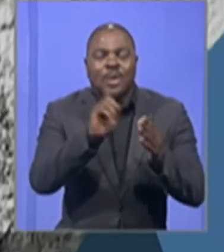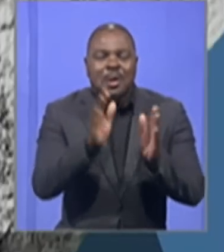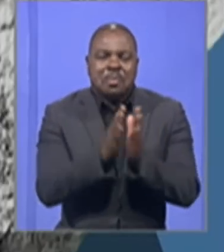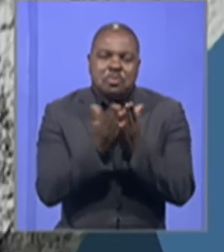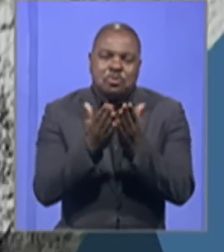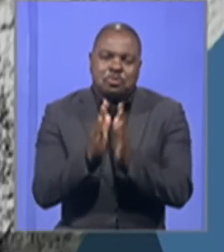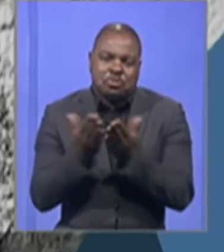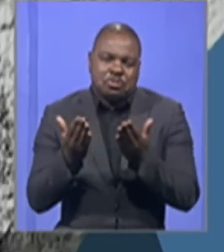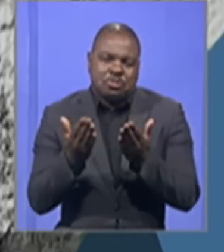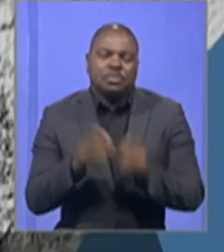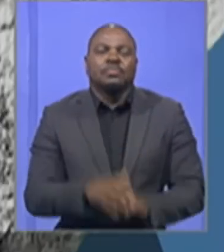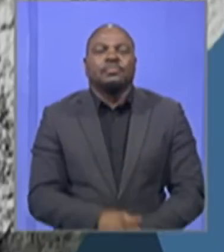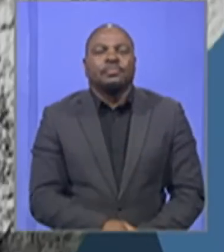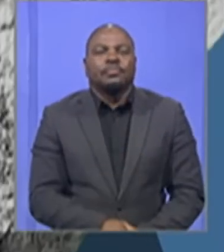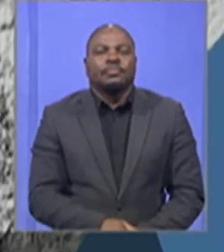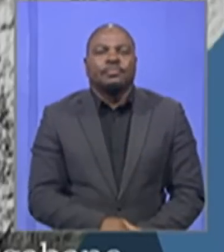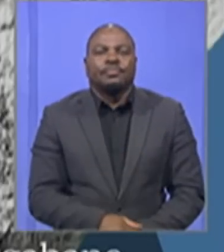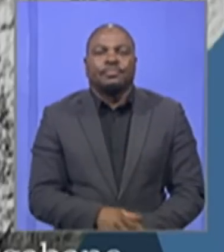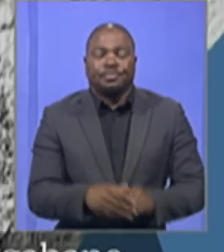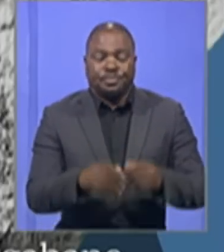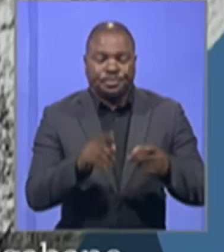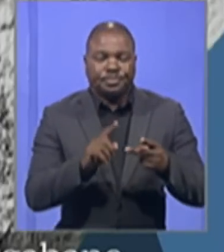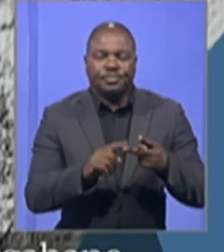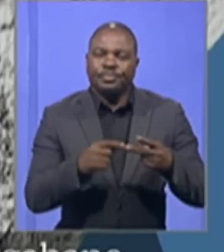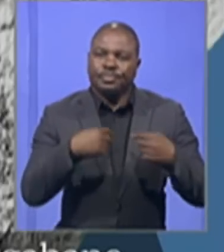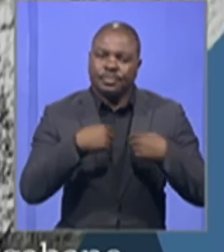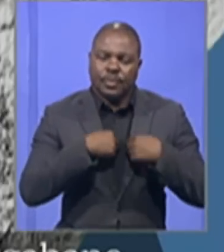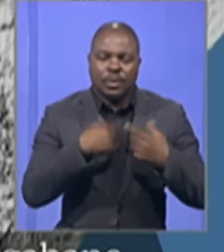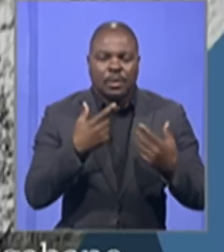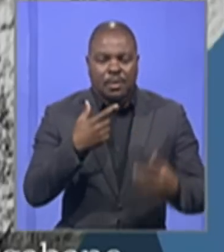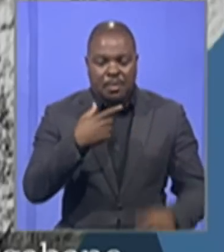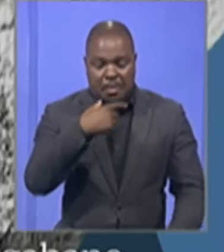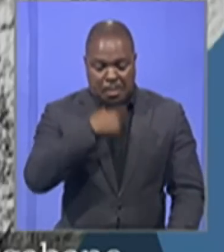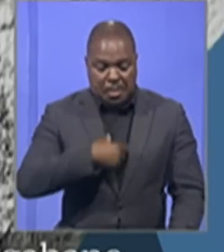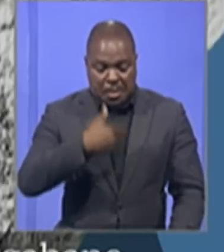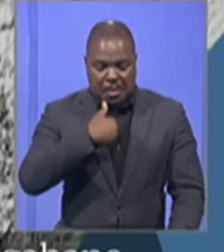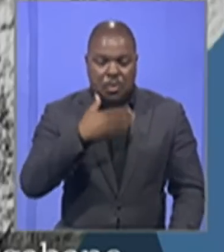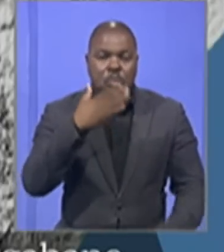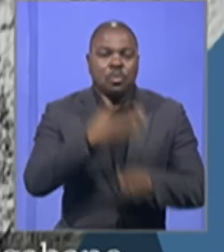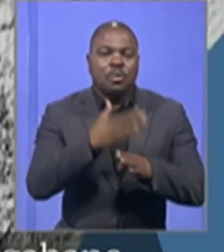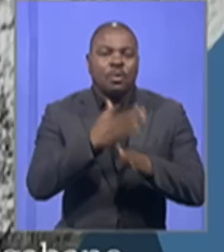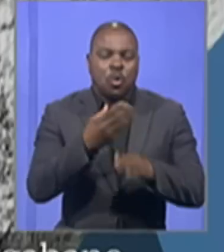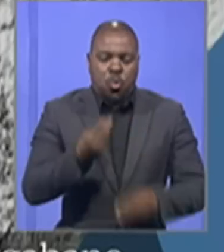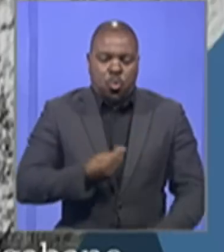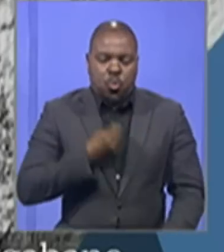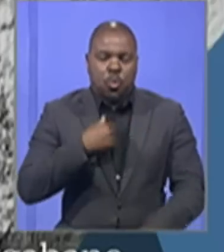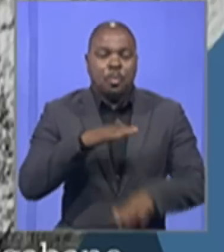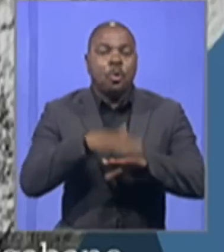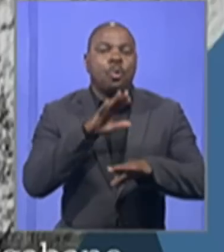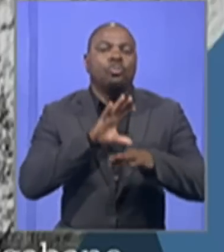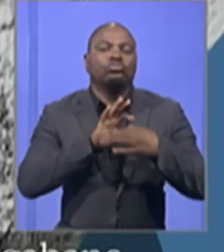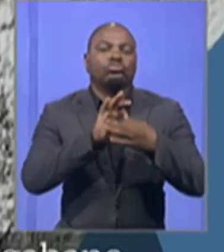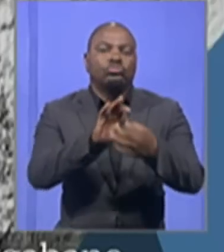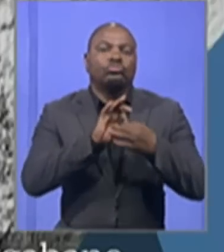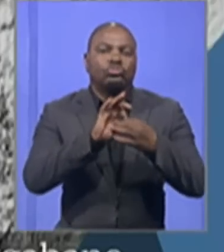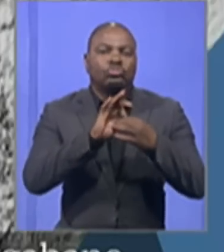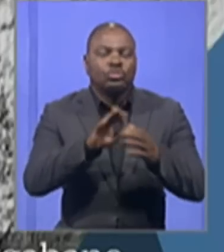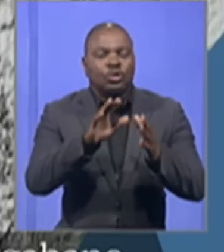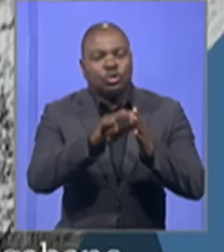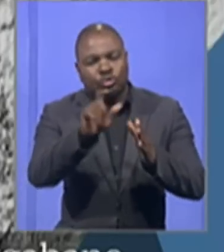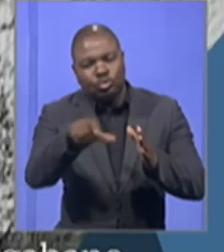dibuka, ke motho ya sebetsang le batjha haholo eleng